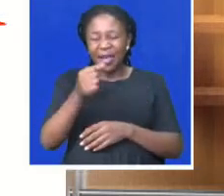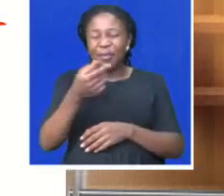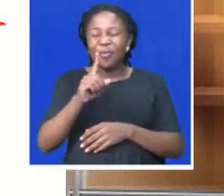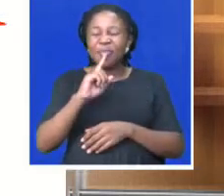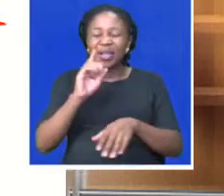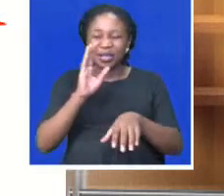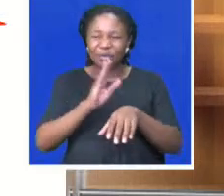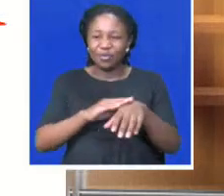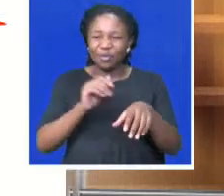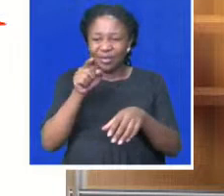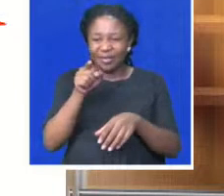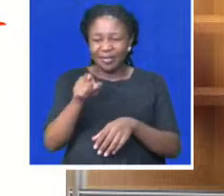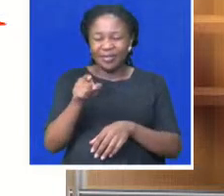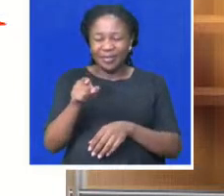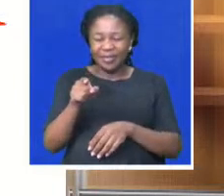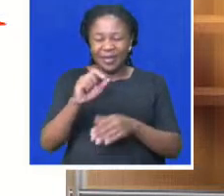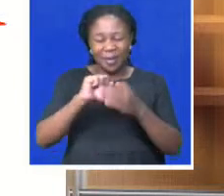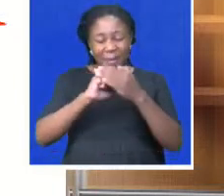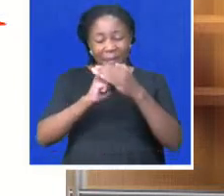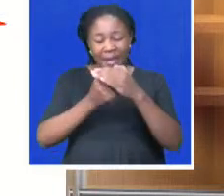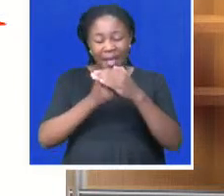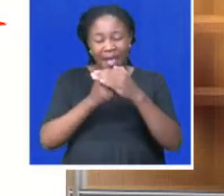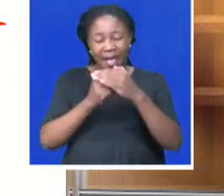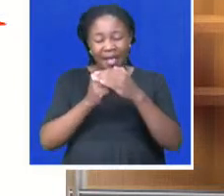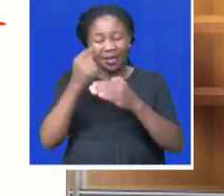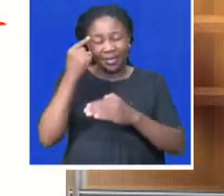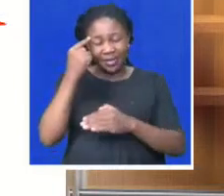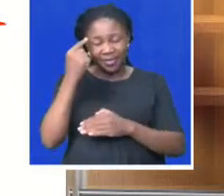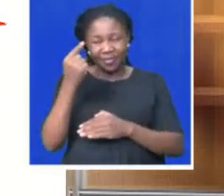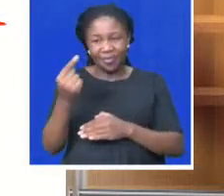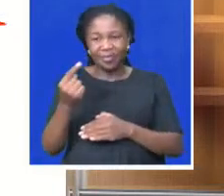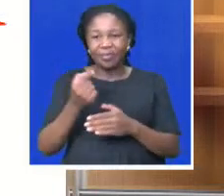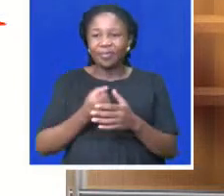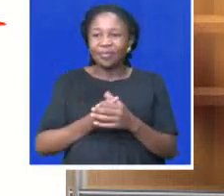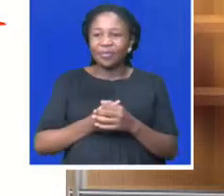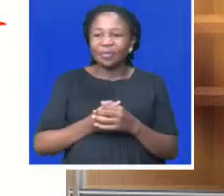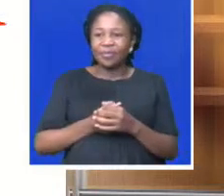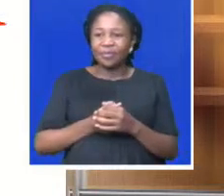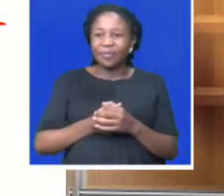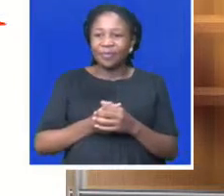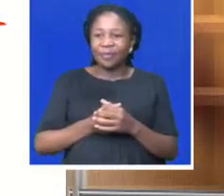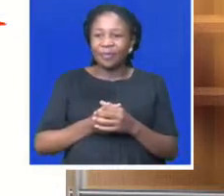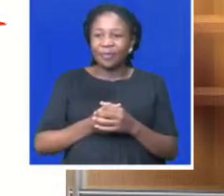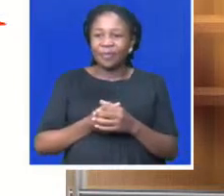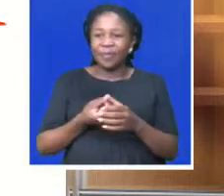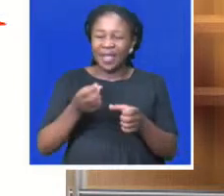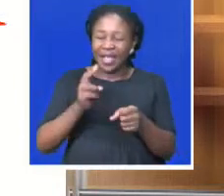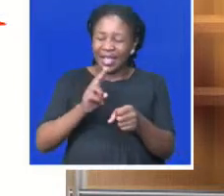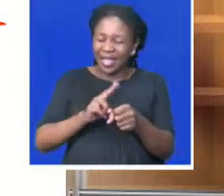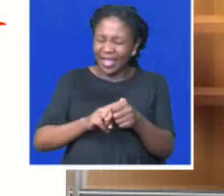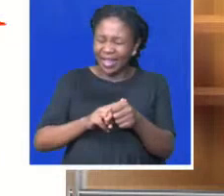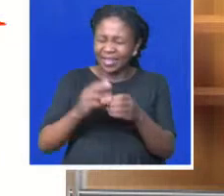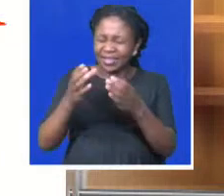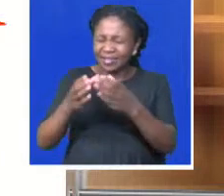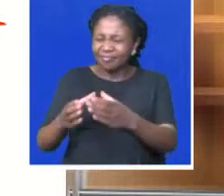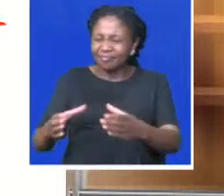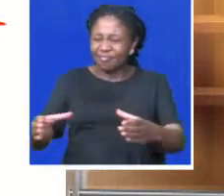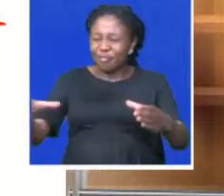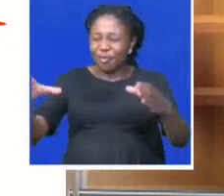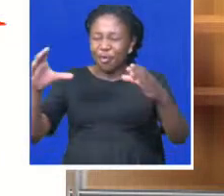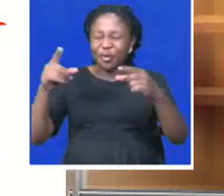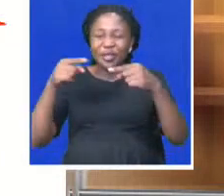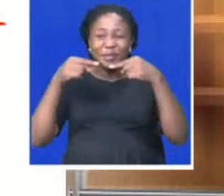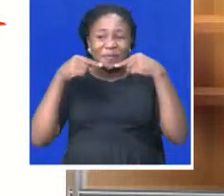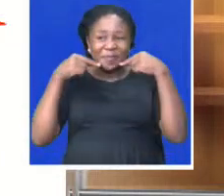minds. There is also this phrase, the clay pot grinned with delight, which means